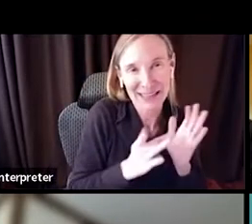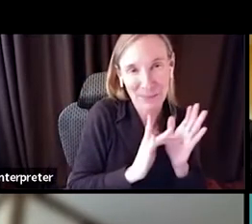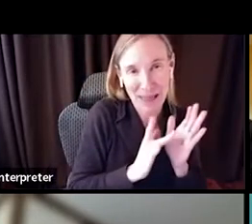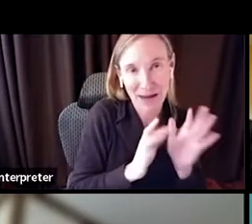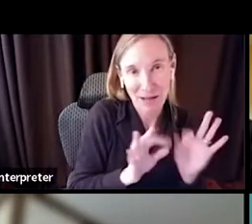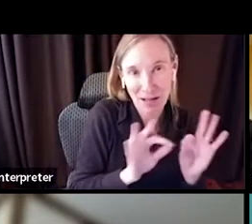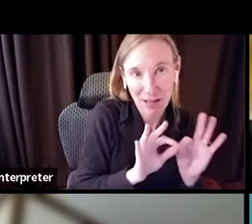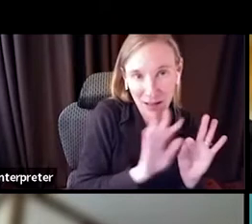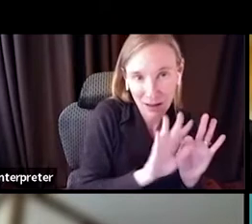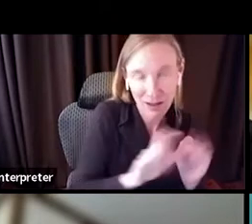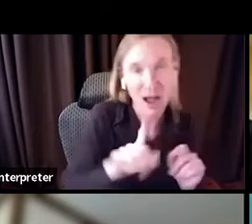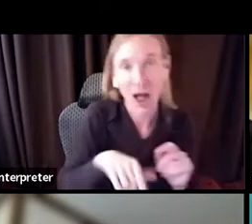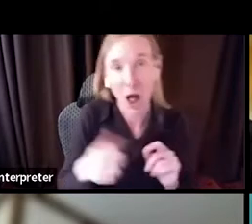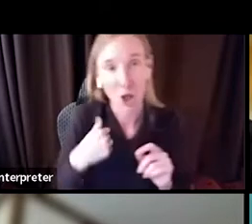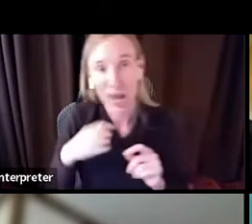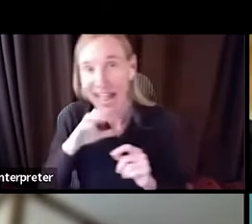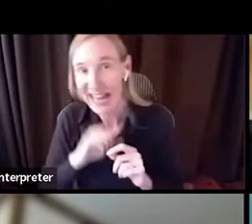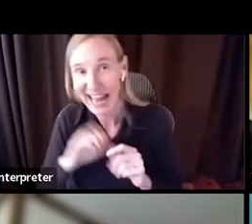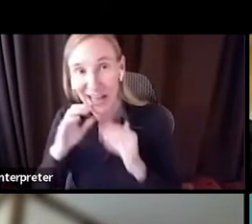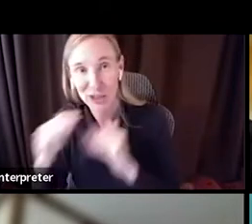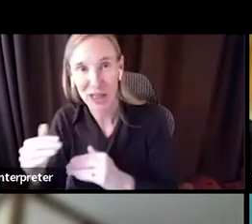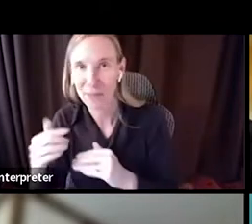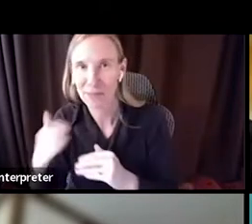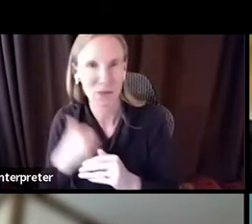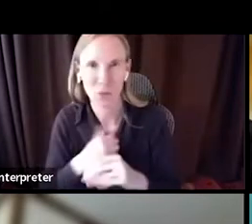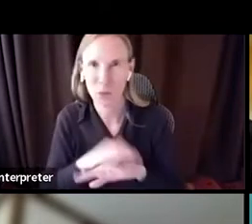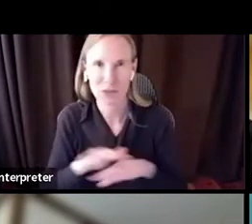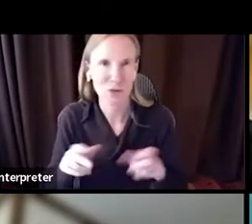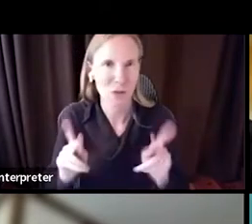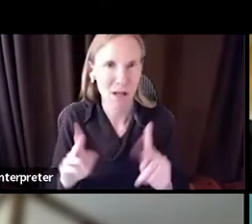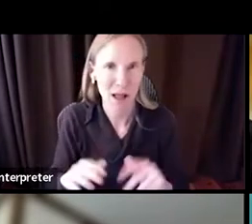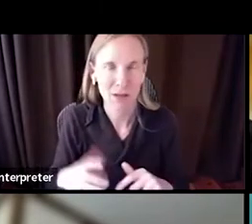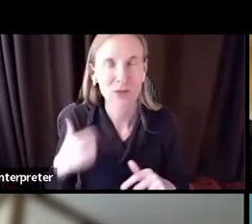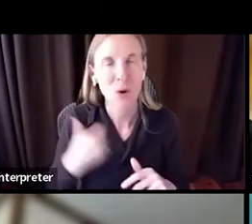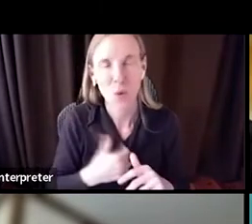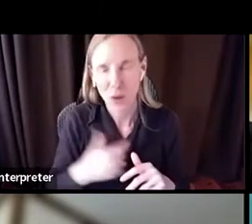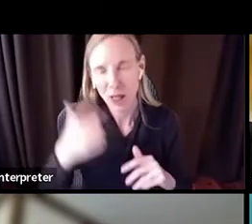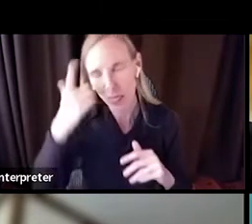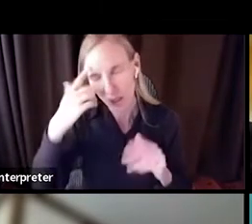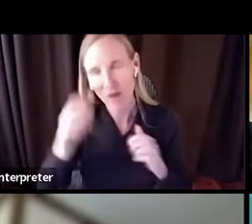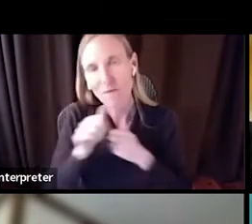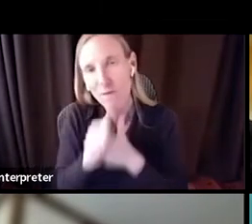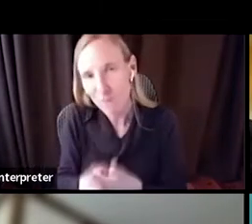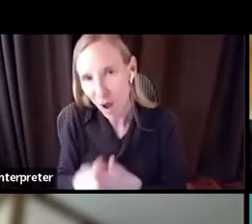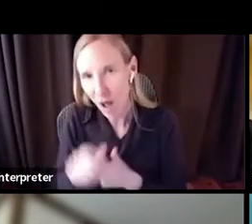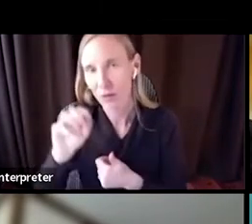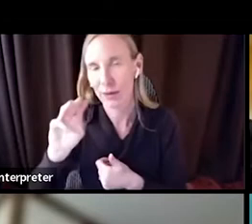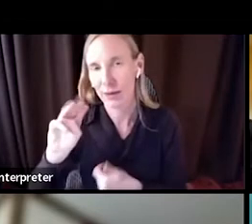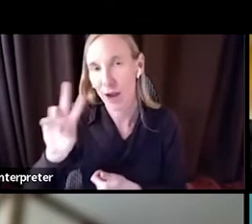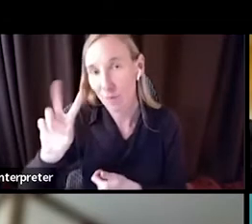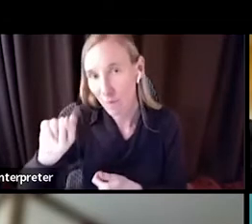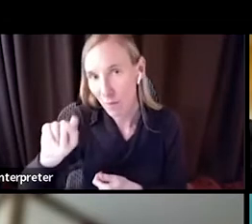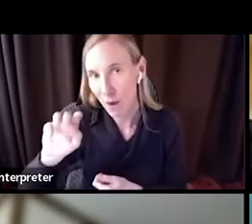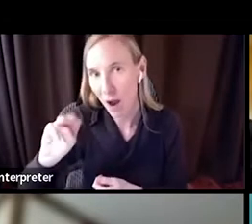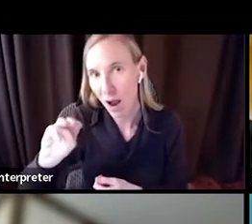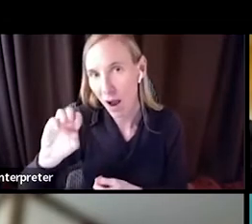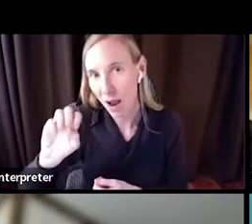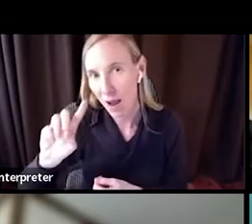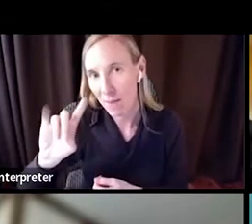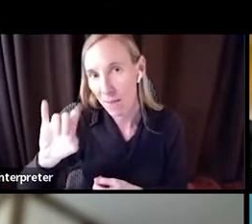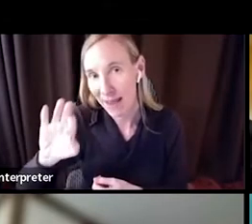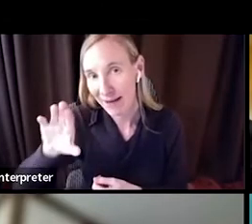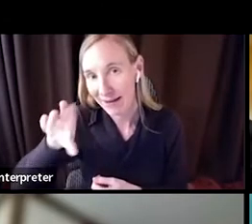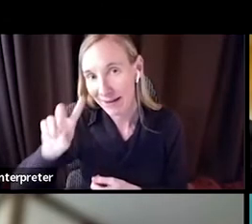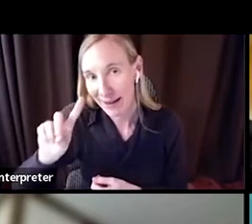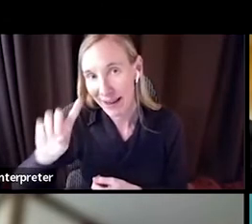allowed. But we felt that modeling the benefit after Vermont Medicaid seemed to make sense